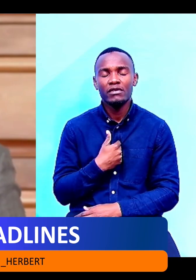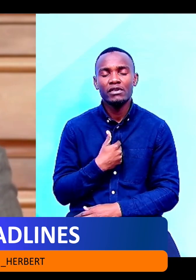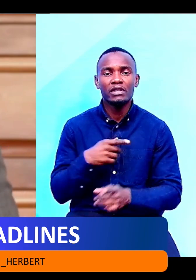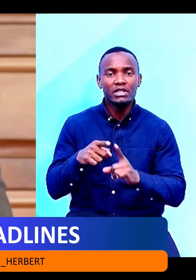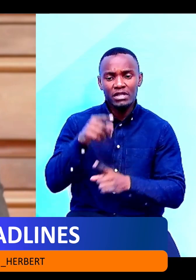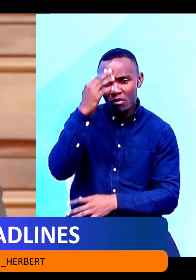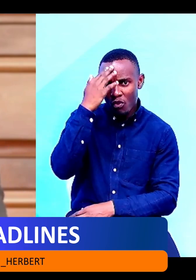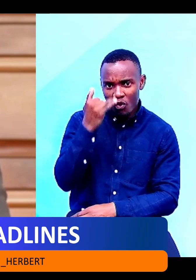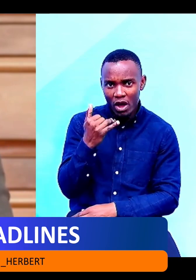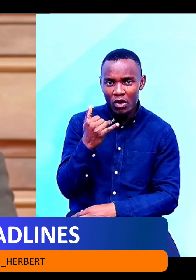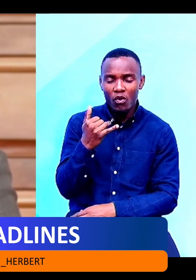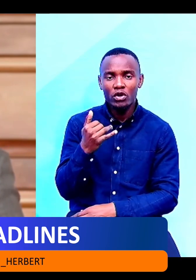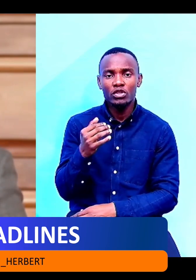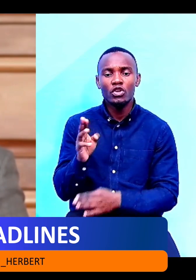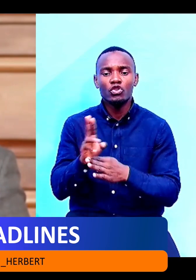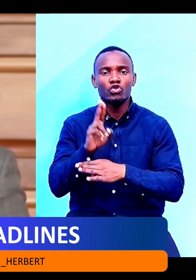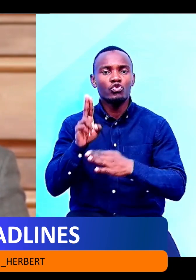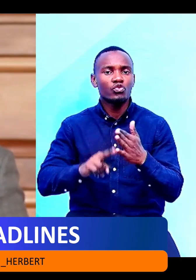cannons are there.